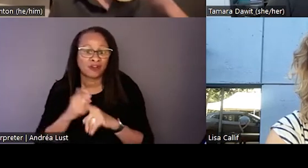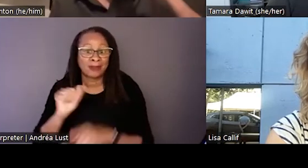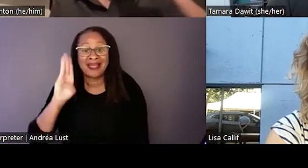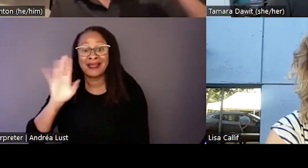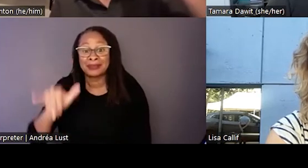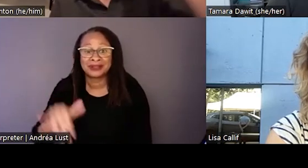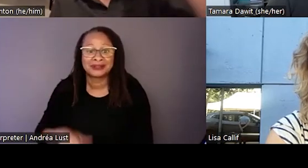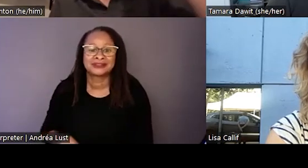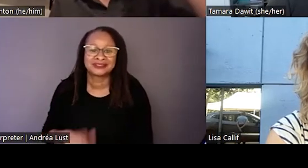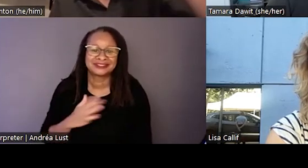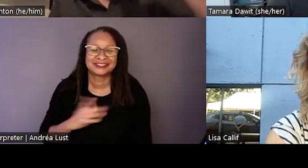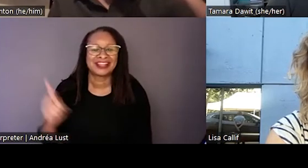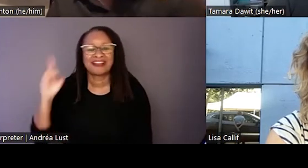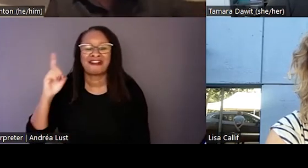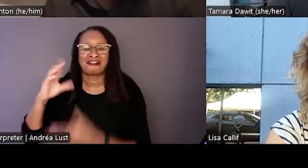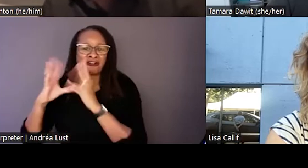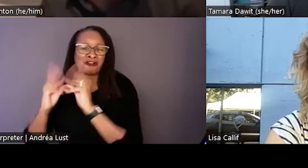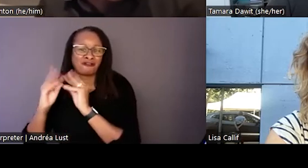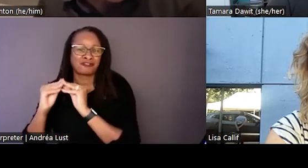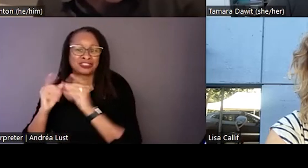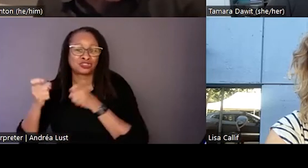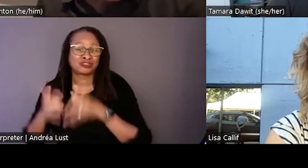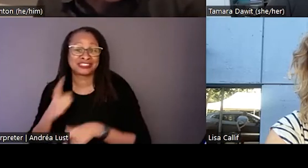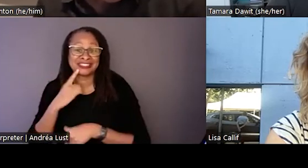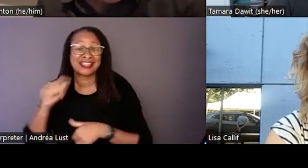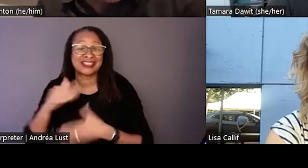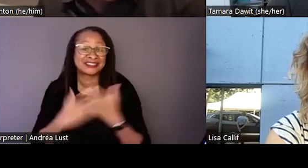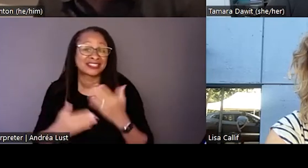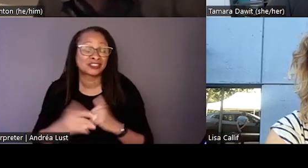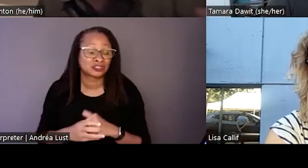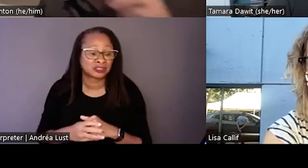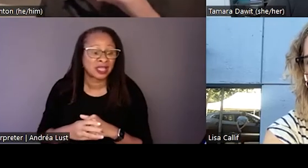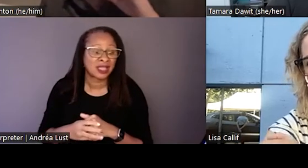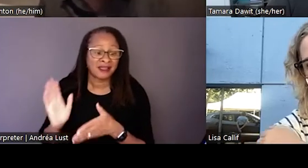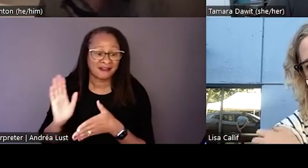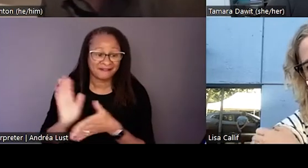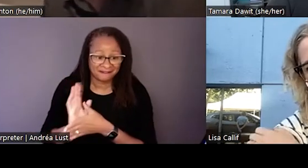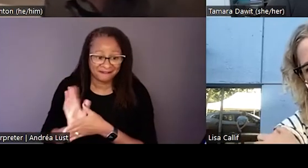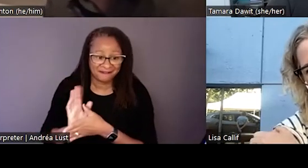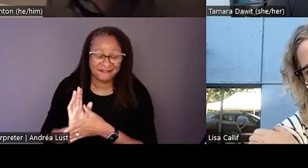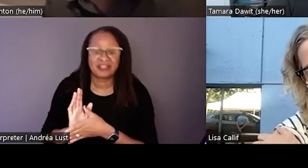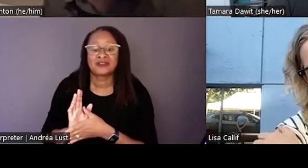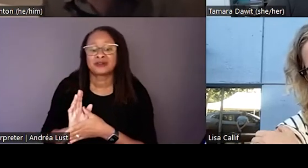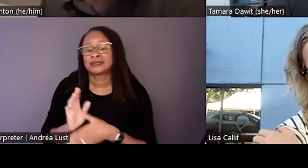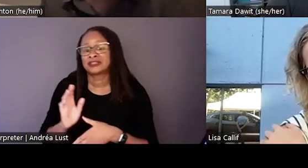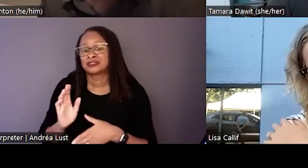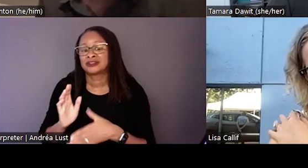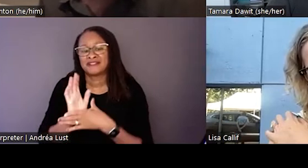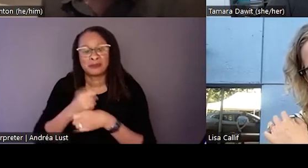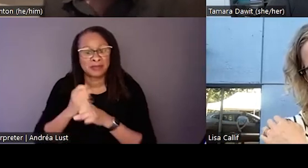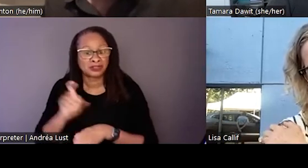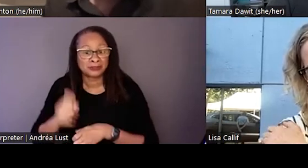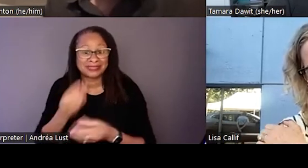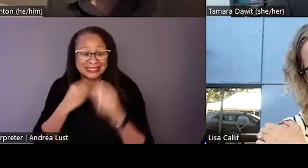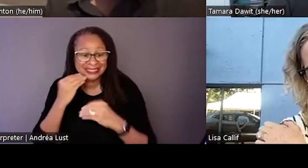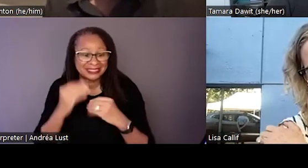our conference director. She said that this session called Filmmakers Must Eat is a former one now.